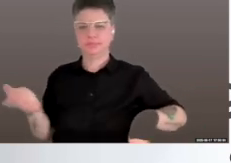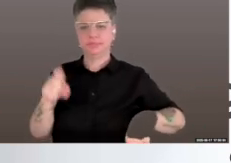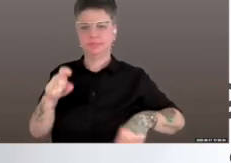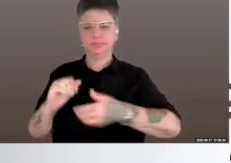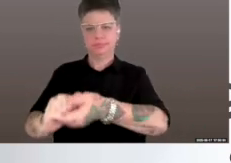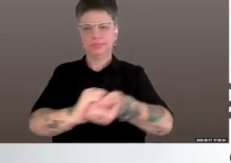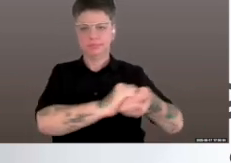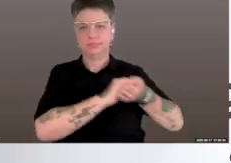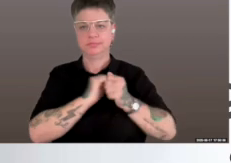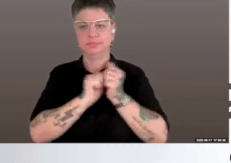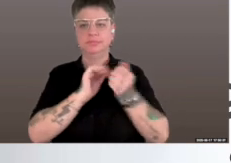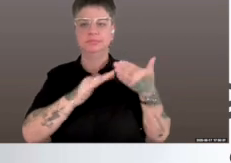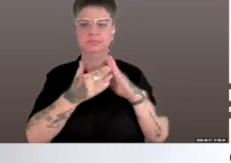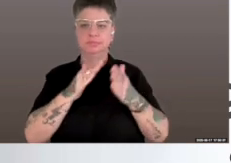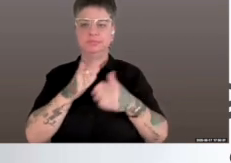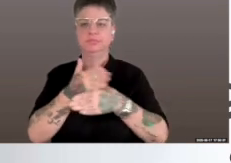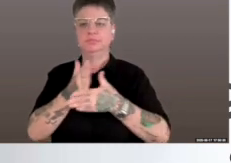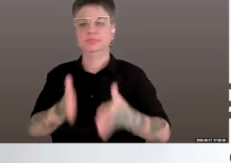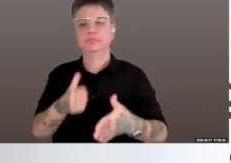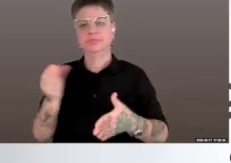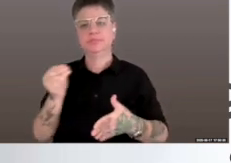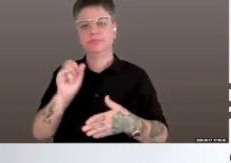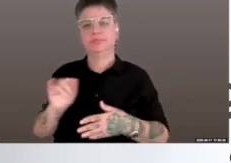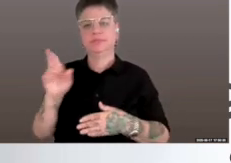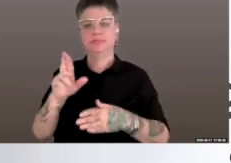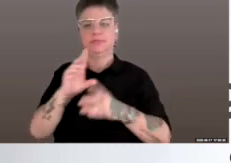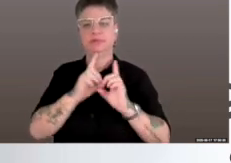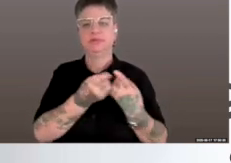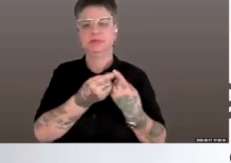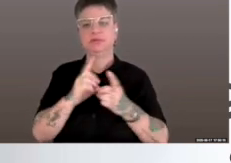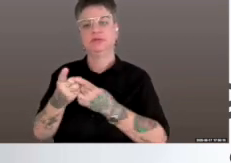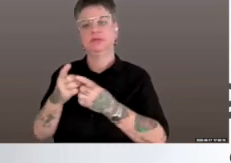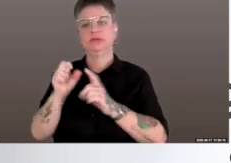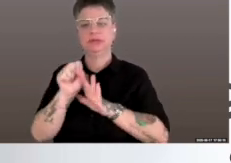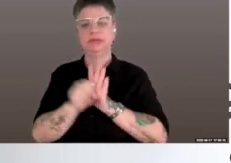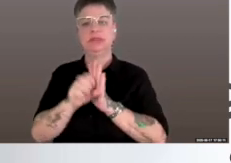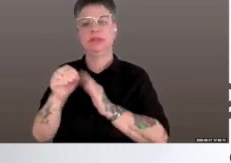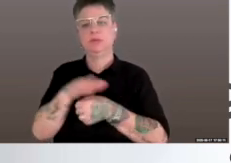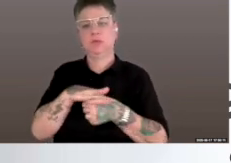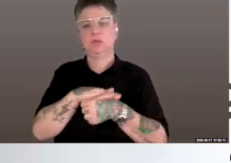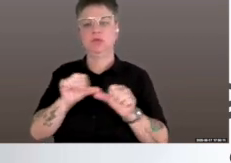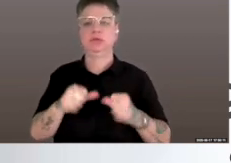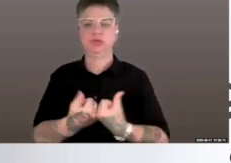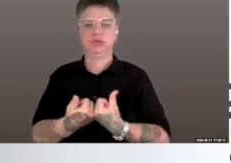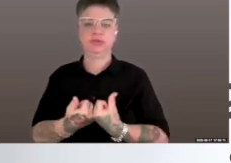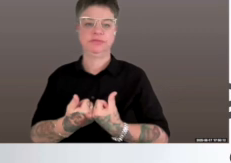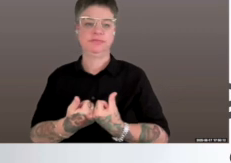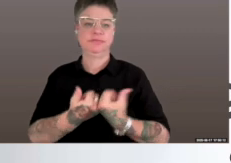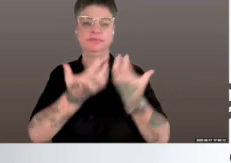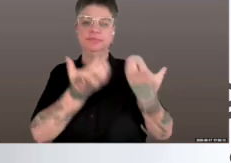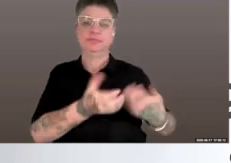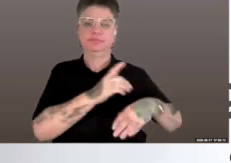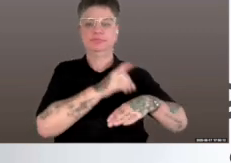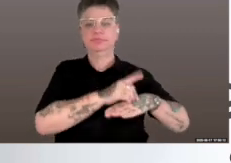heavy-duty on- and off-road sectors. It identifies key priority areas for investment that will help maintain market